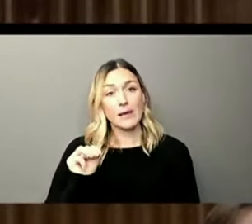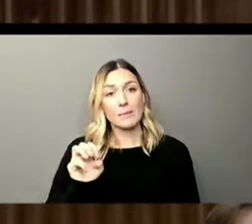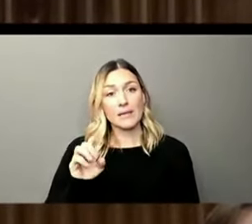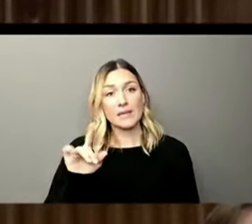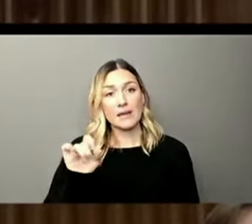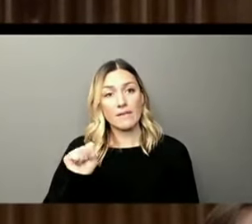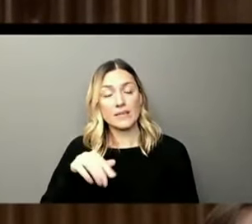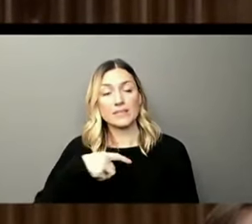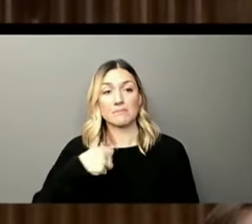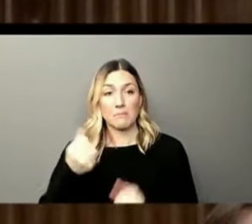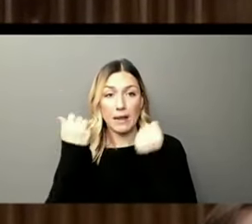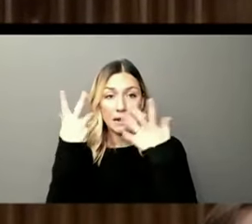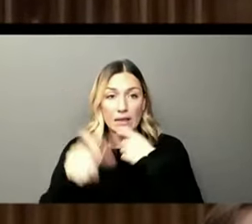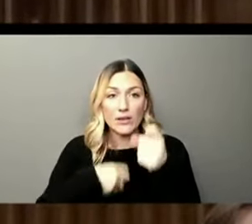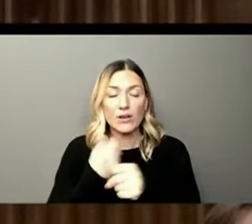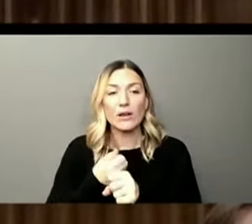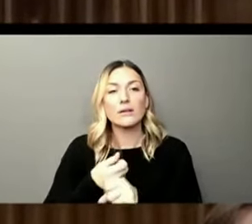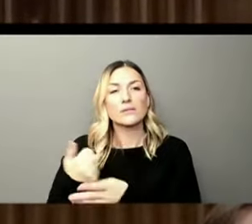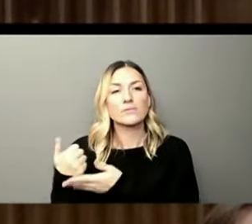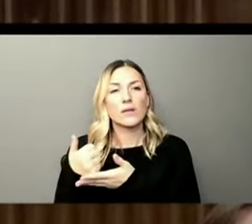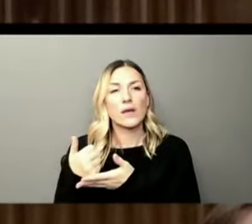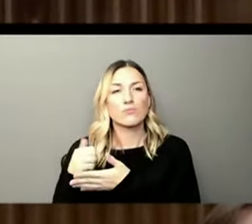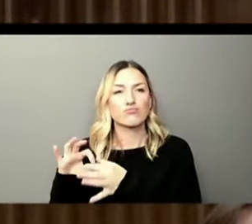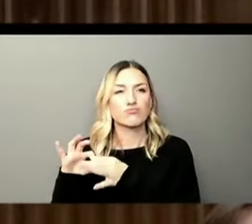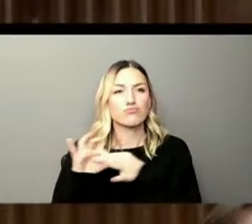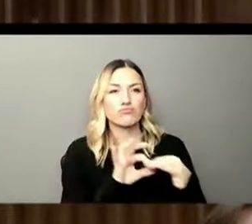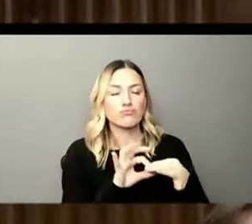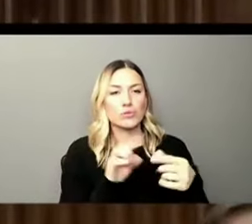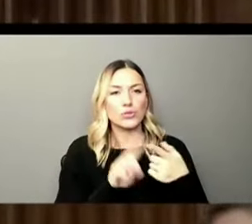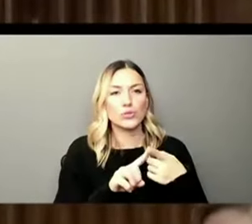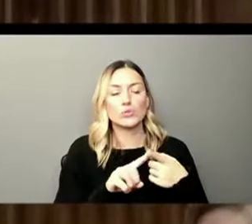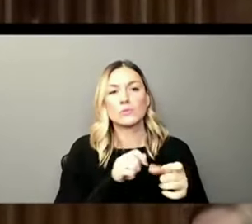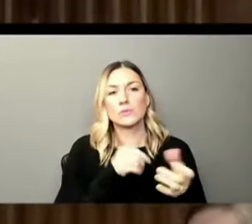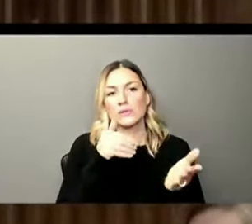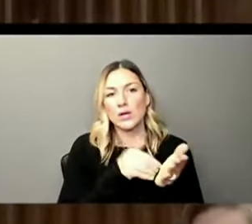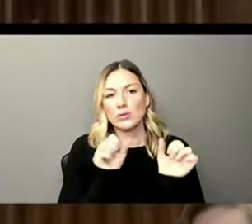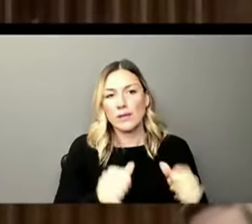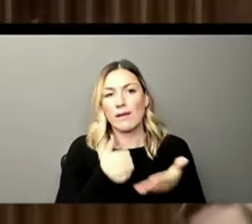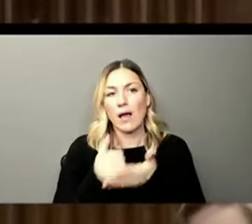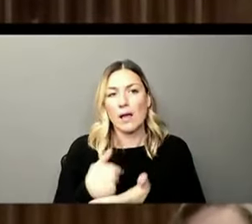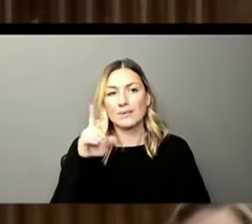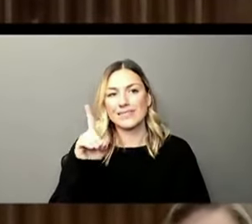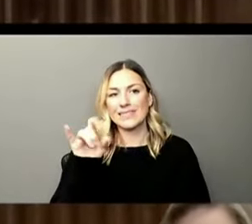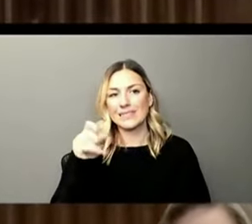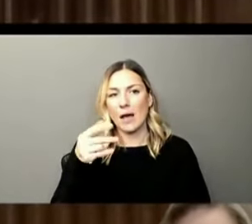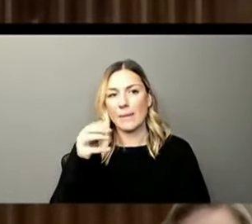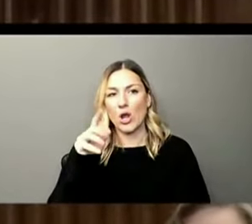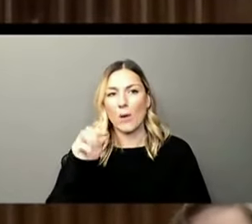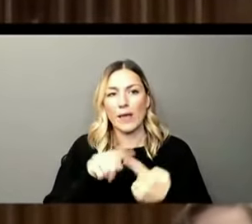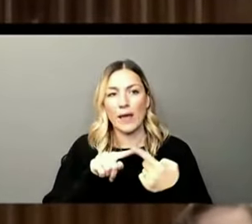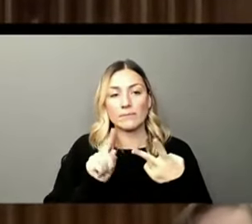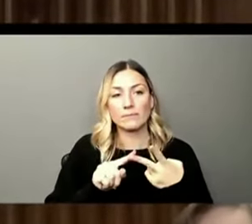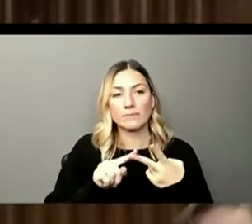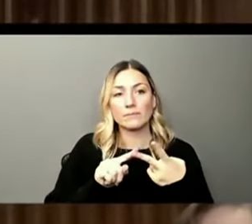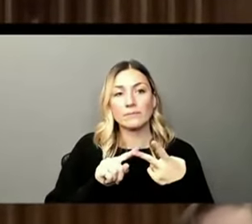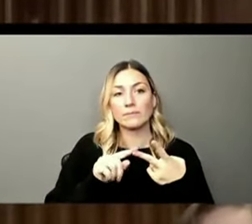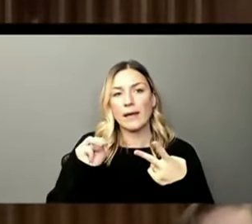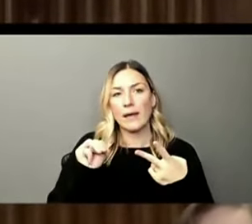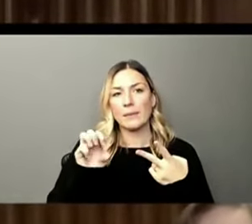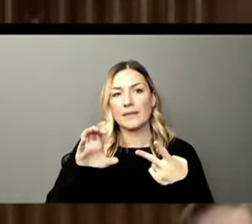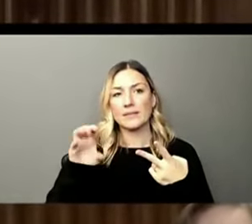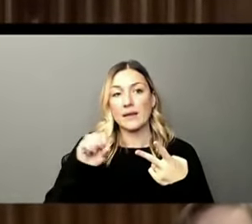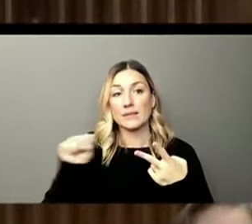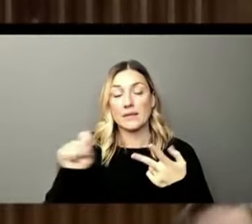right specialists who are familiar with infection-triggered diseases like dysautonomia, mast cell activation syndrome, and ME/CFS and